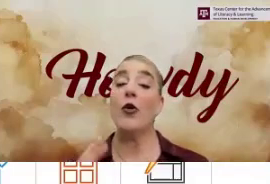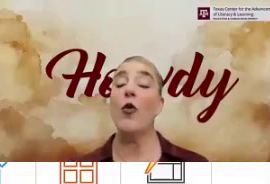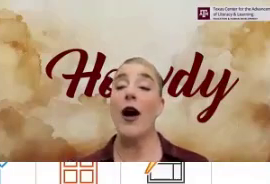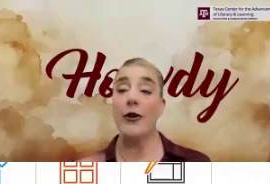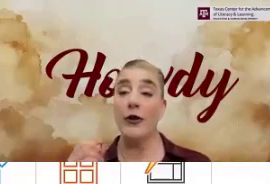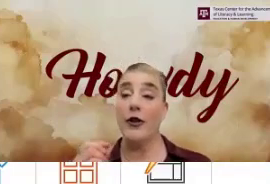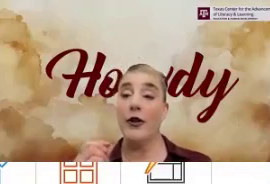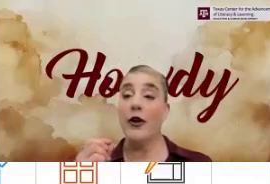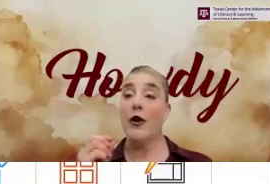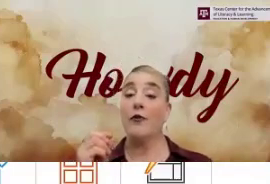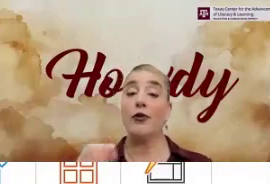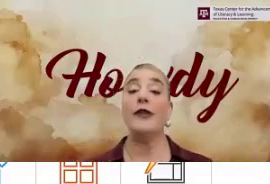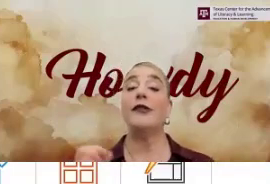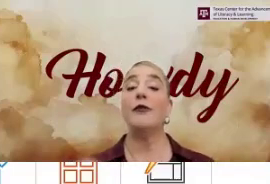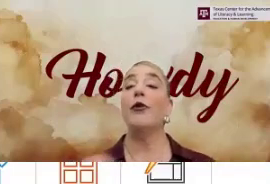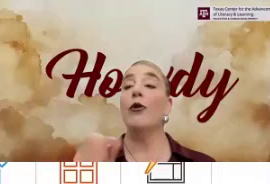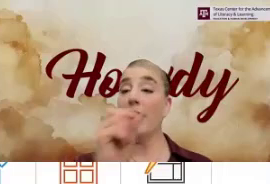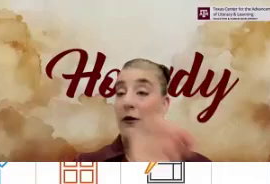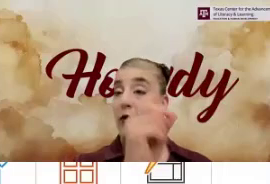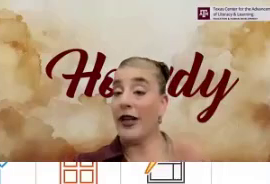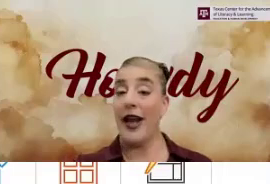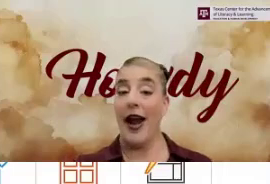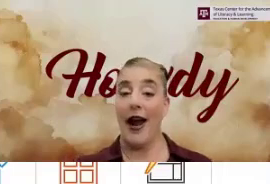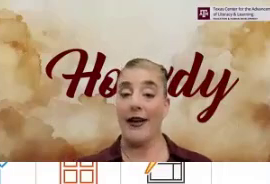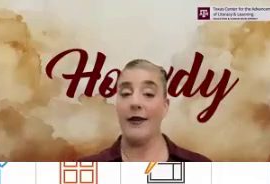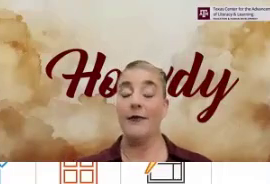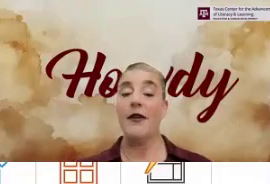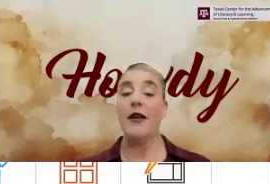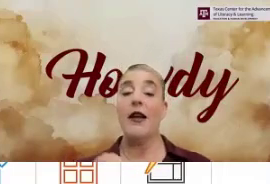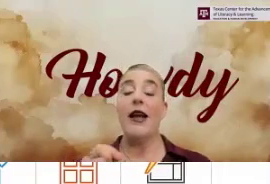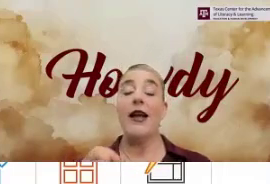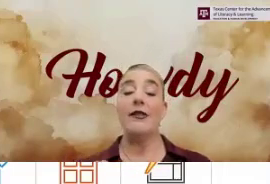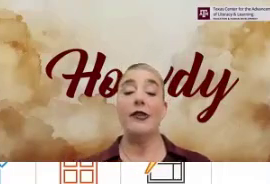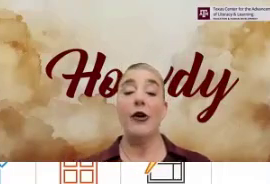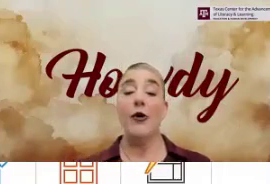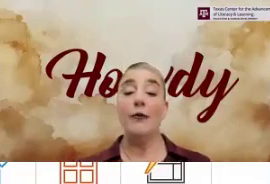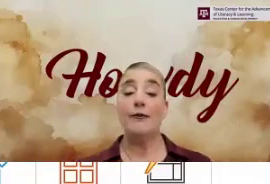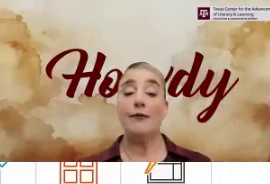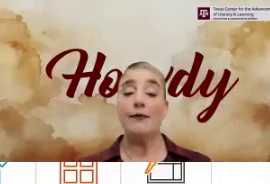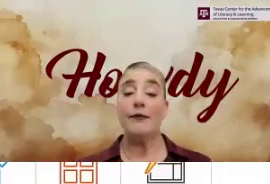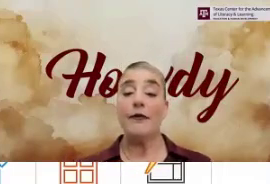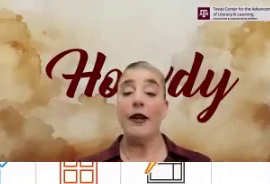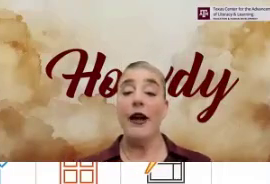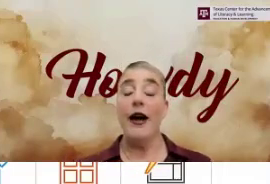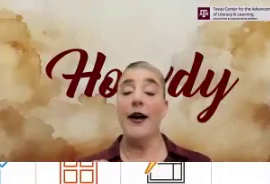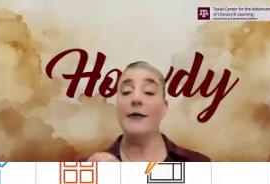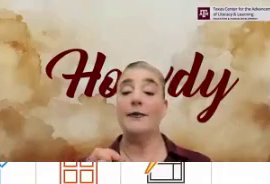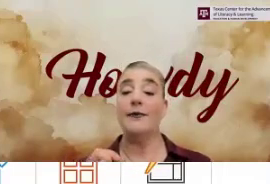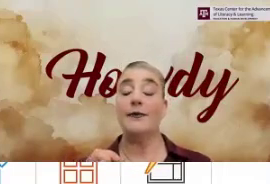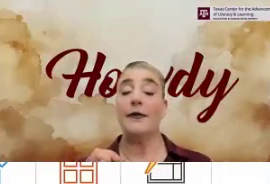a required principle in WCAG. And so